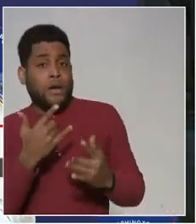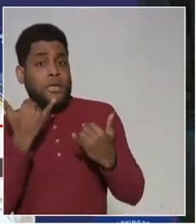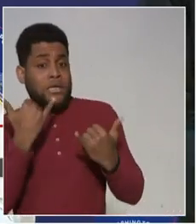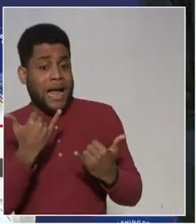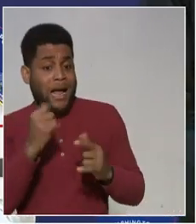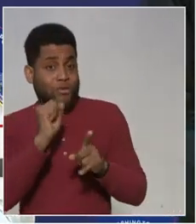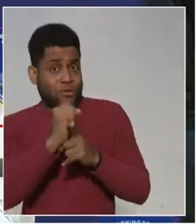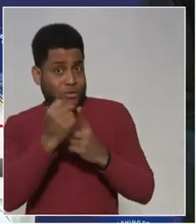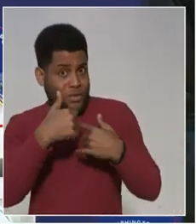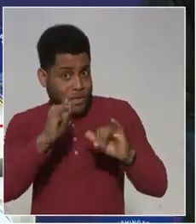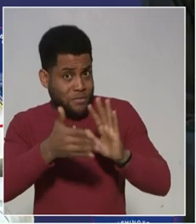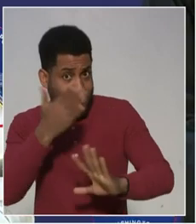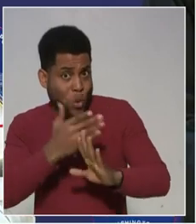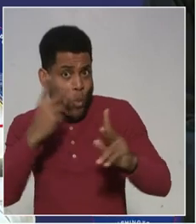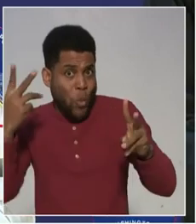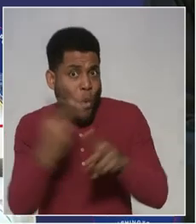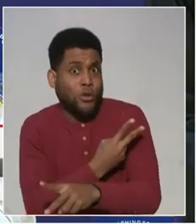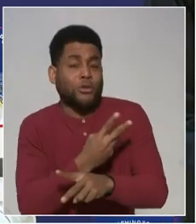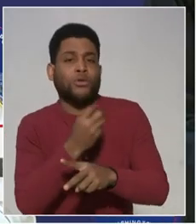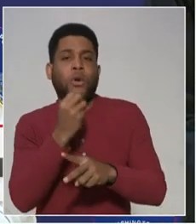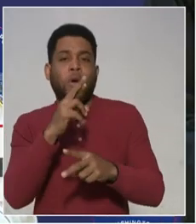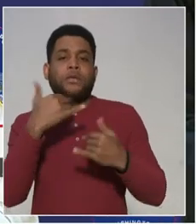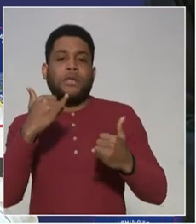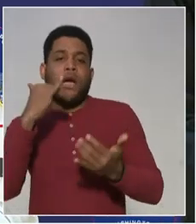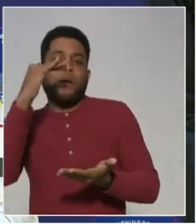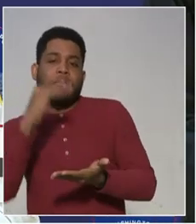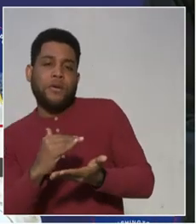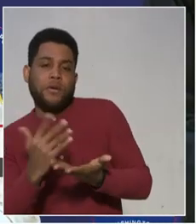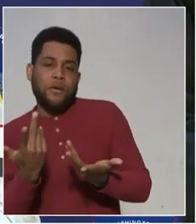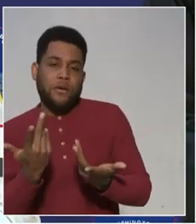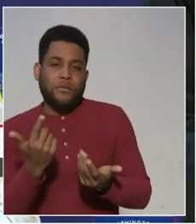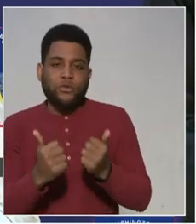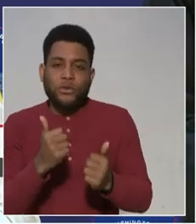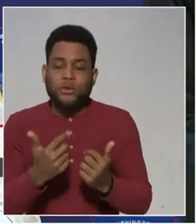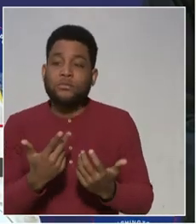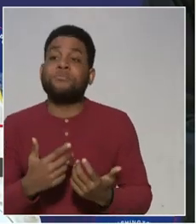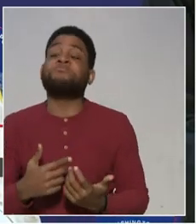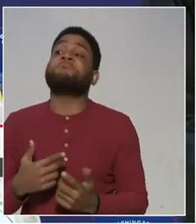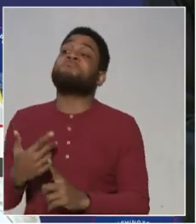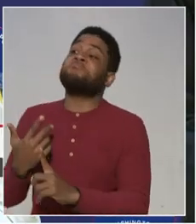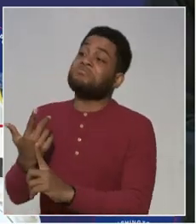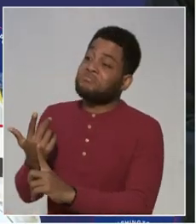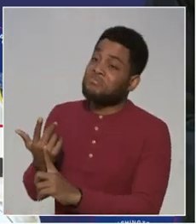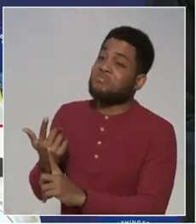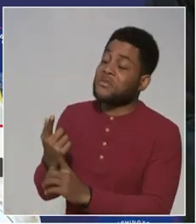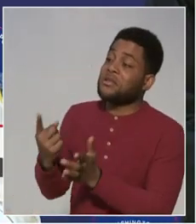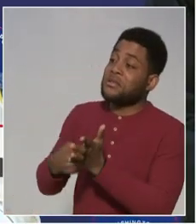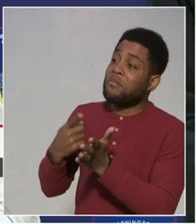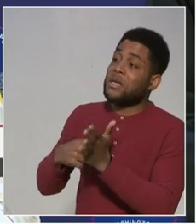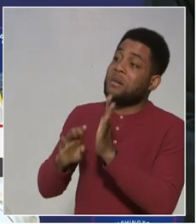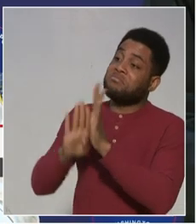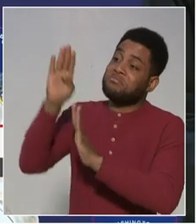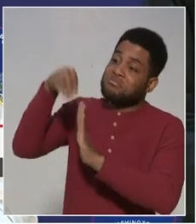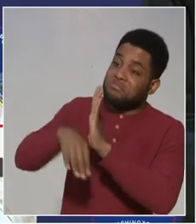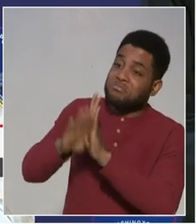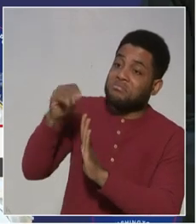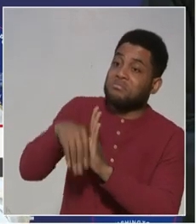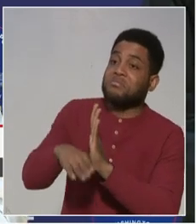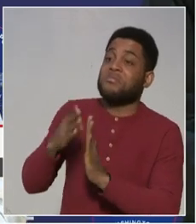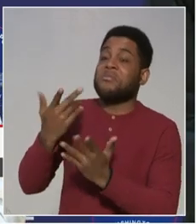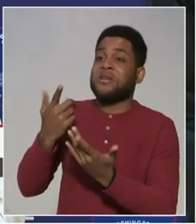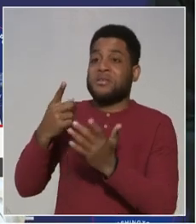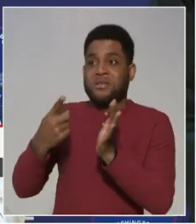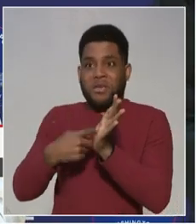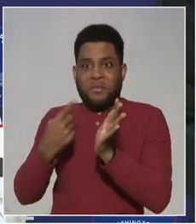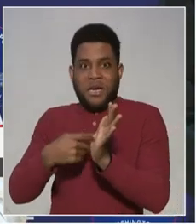as sometimes he's agitated, and then there are moments where he's having positive interactions with our emergency response team personnel. And can you